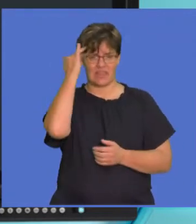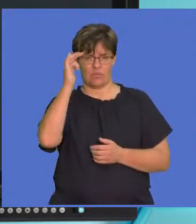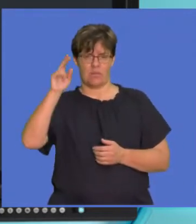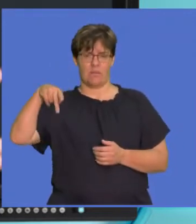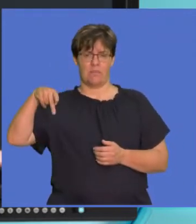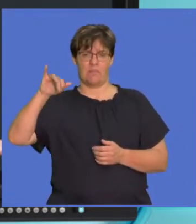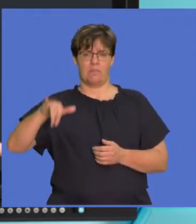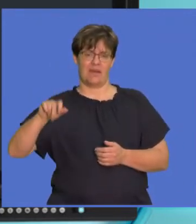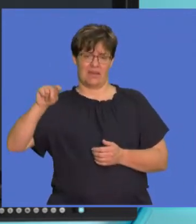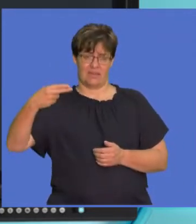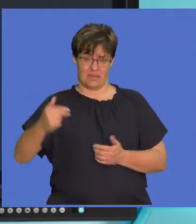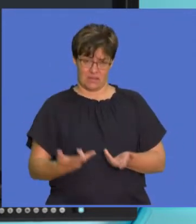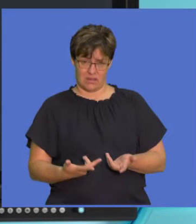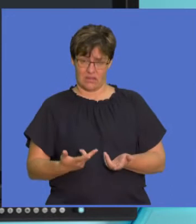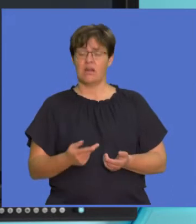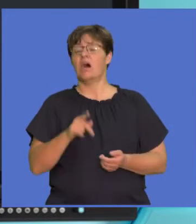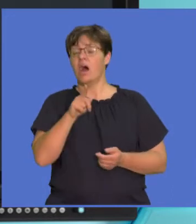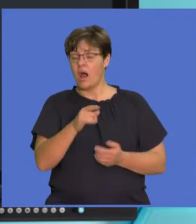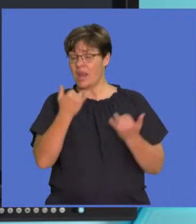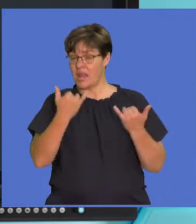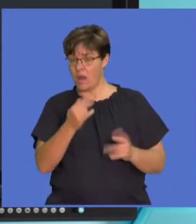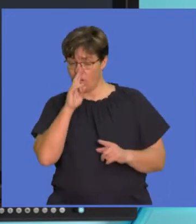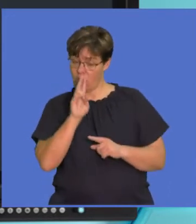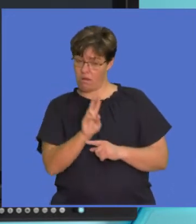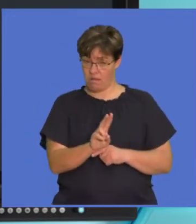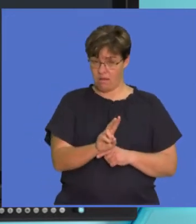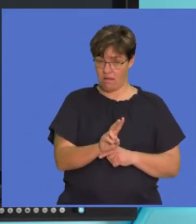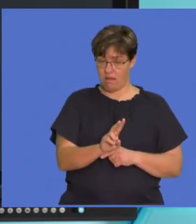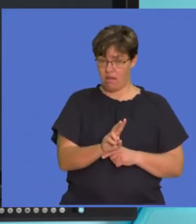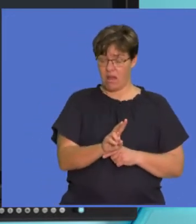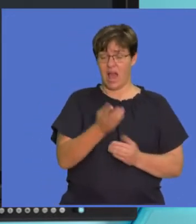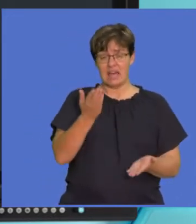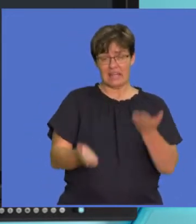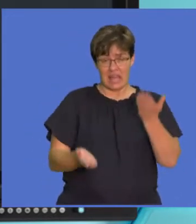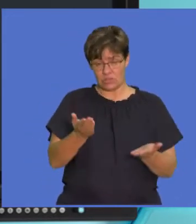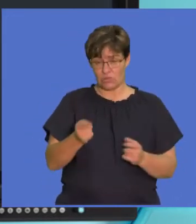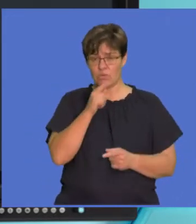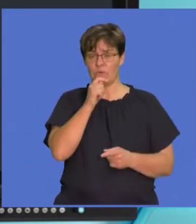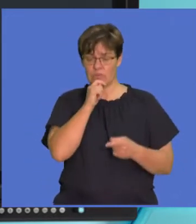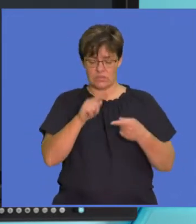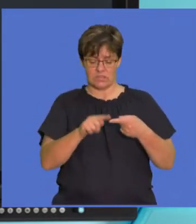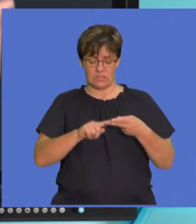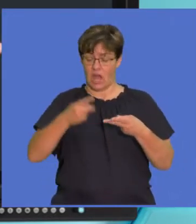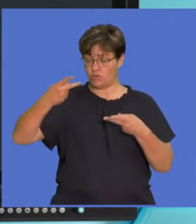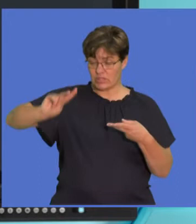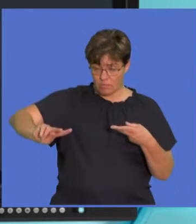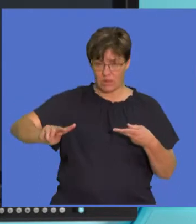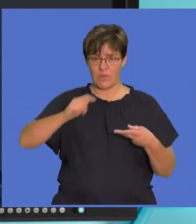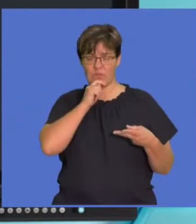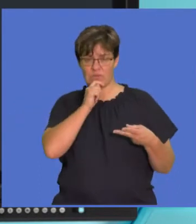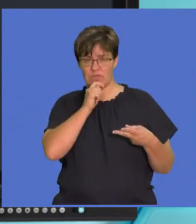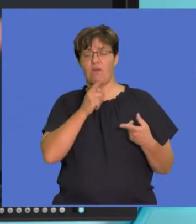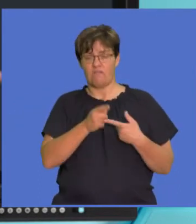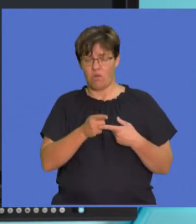the theorem of Pythagoras. But now we're going to look at how do I then use these ratios and these